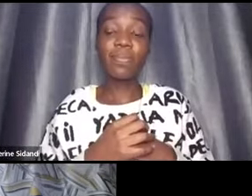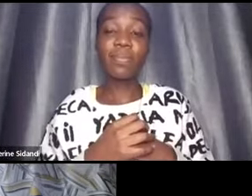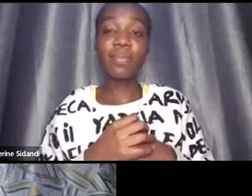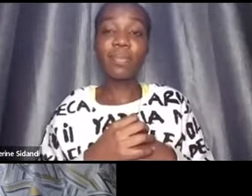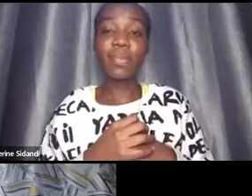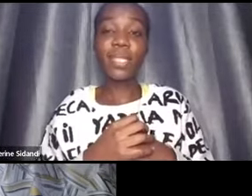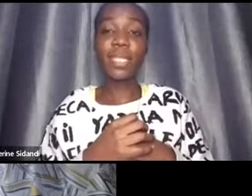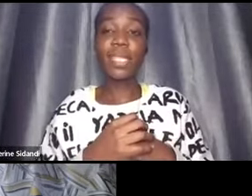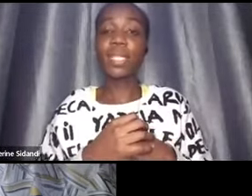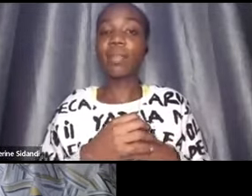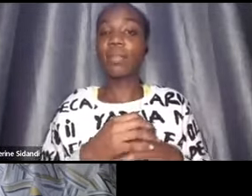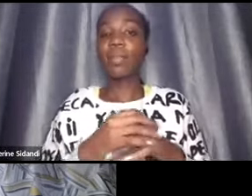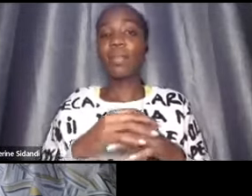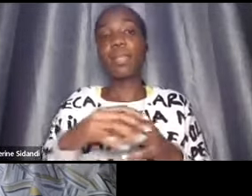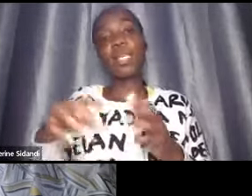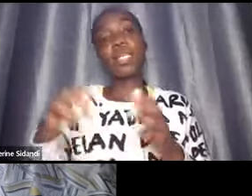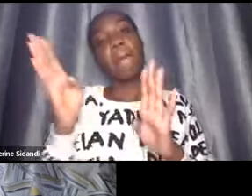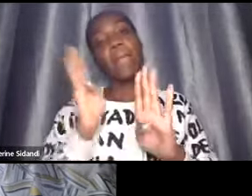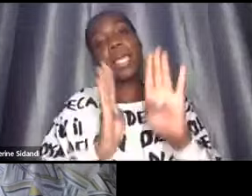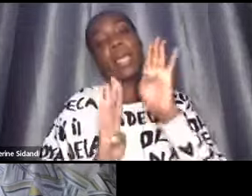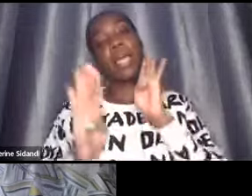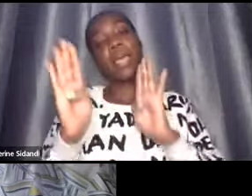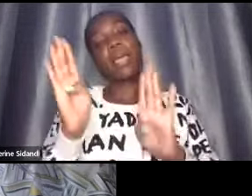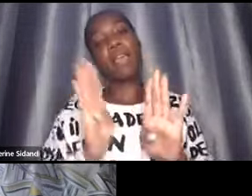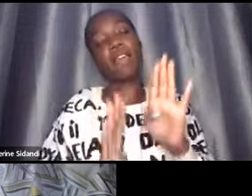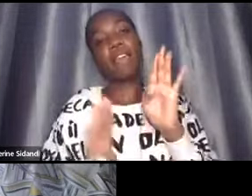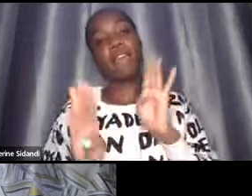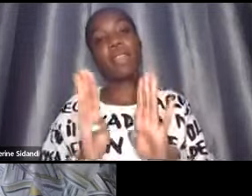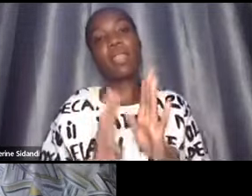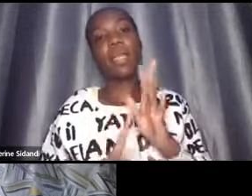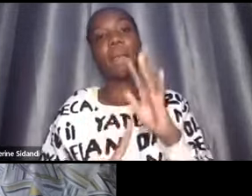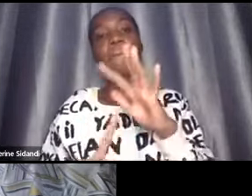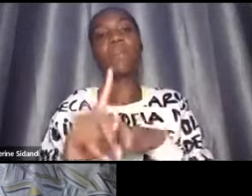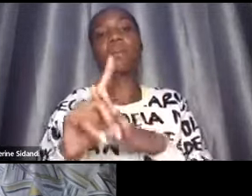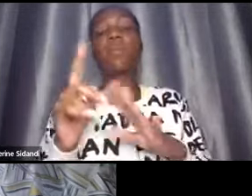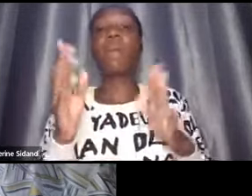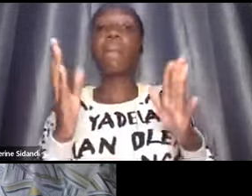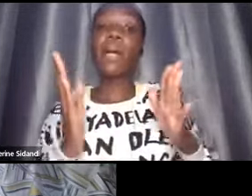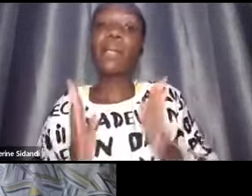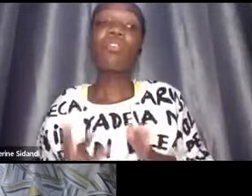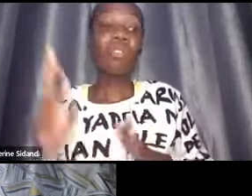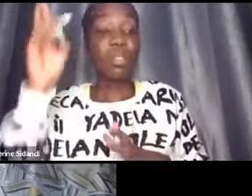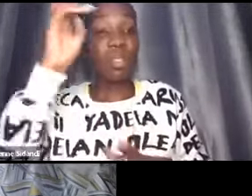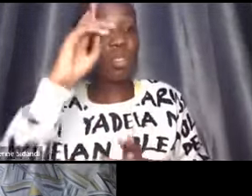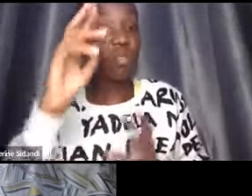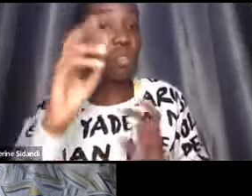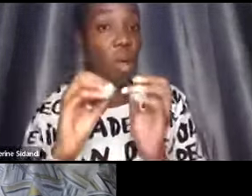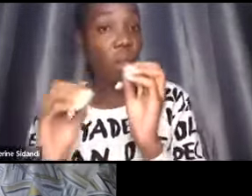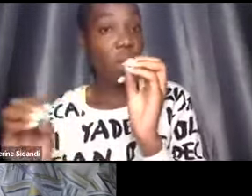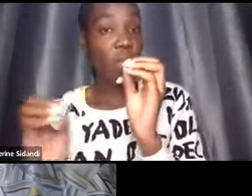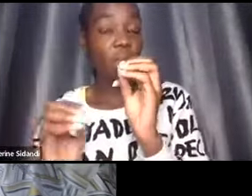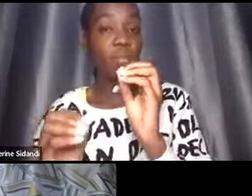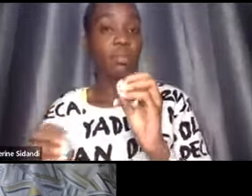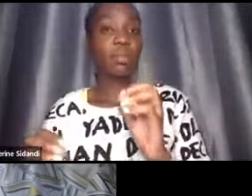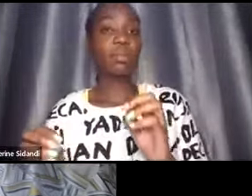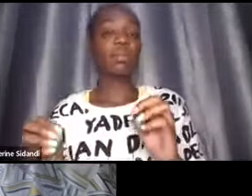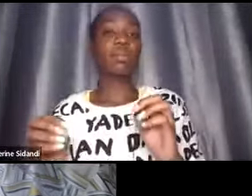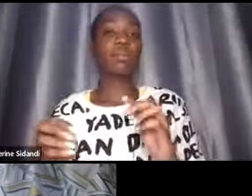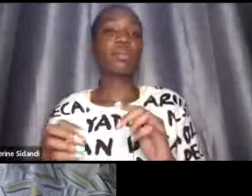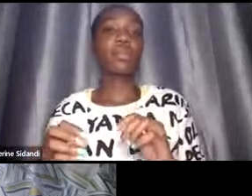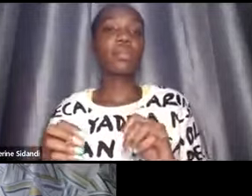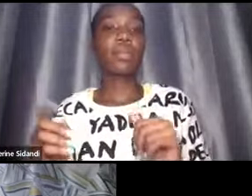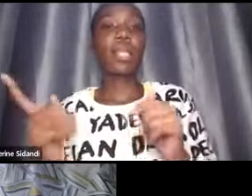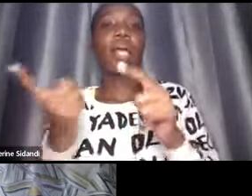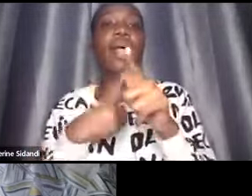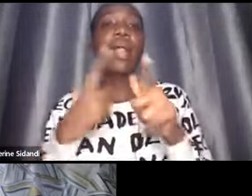an occurrence of a behavior which occurs where somebody is unreasonable and they want